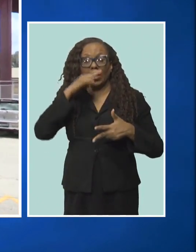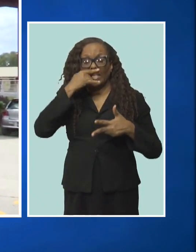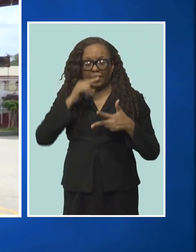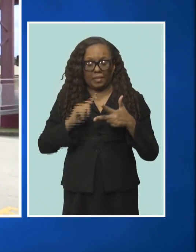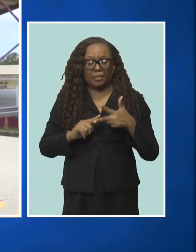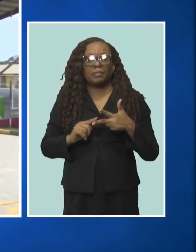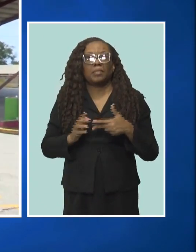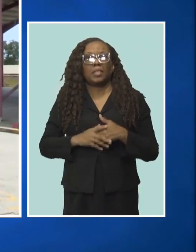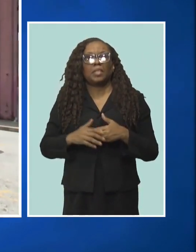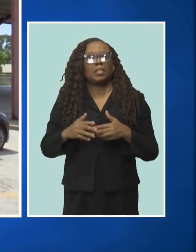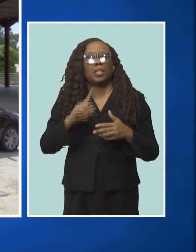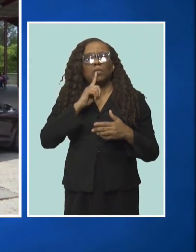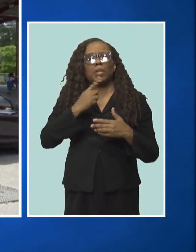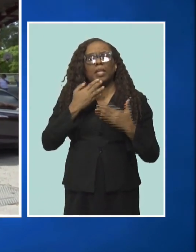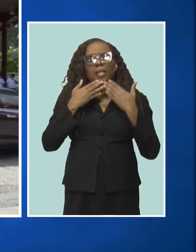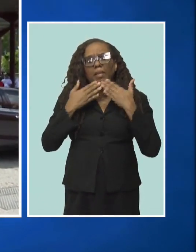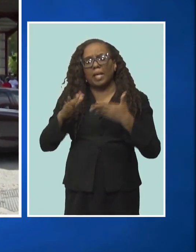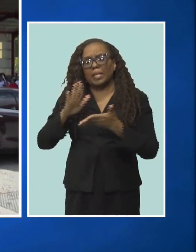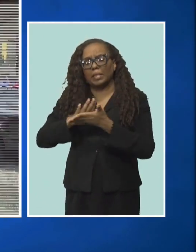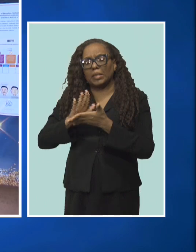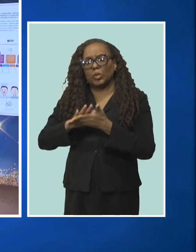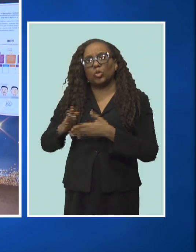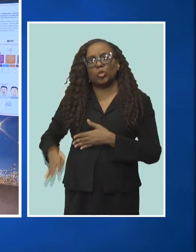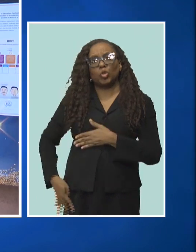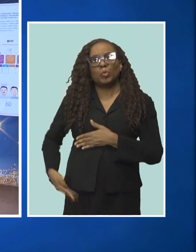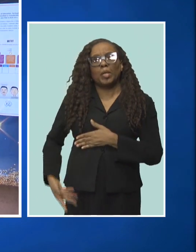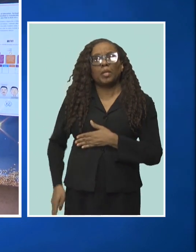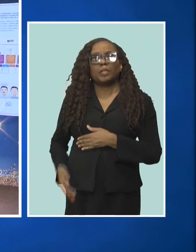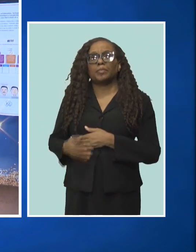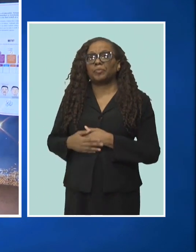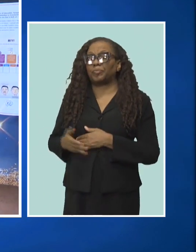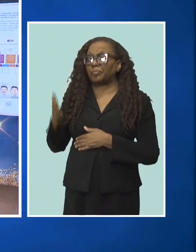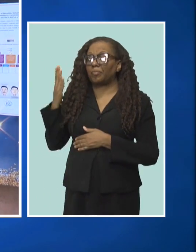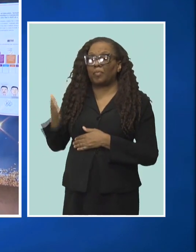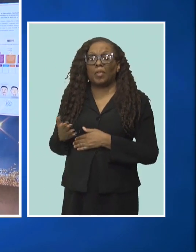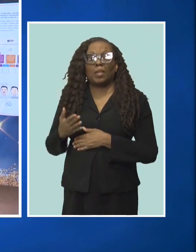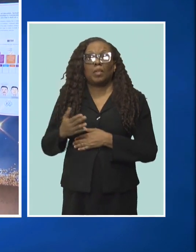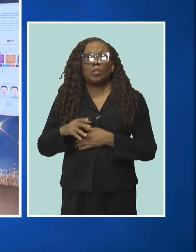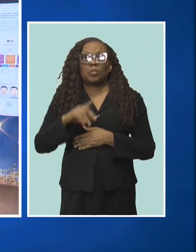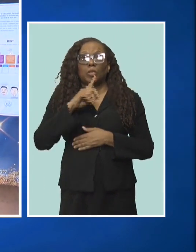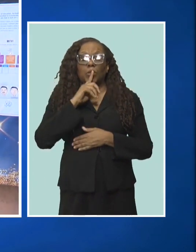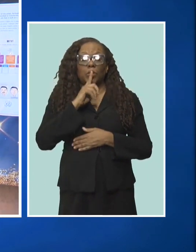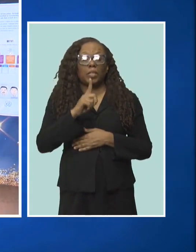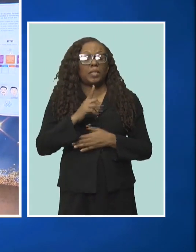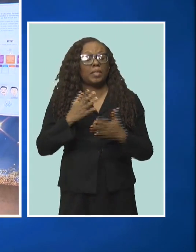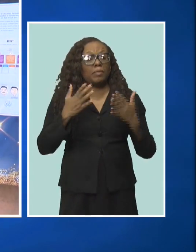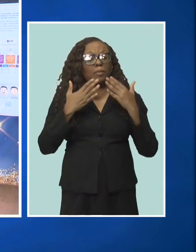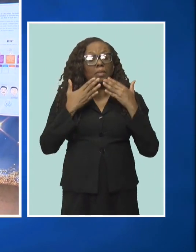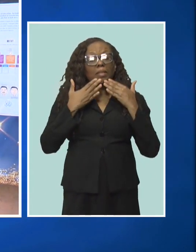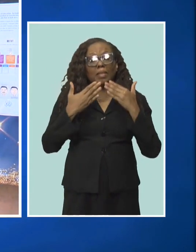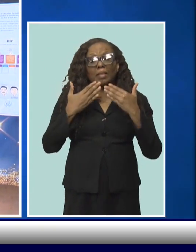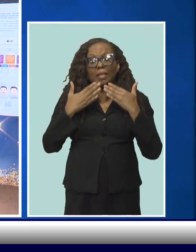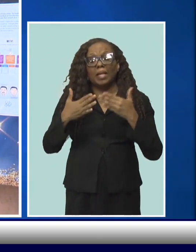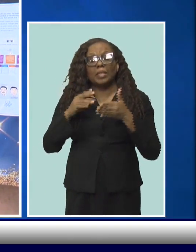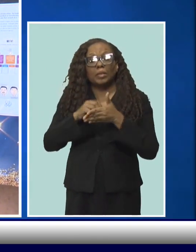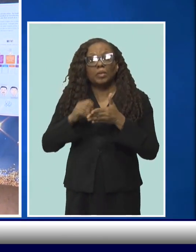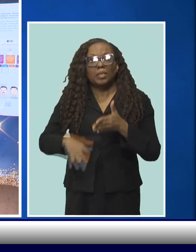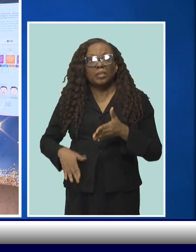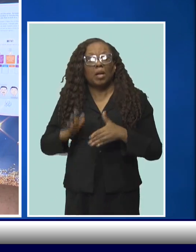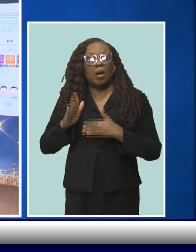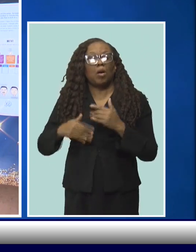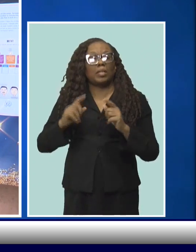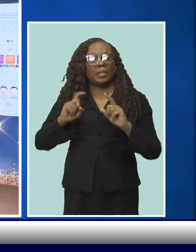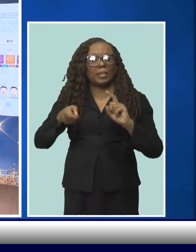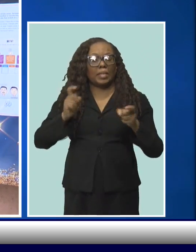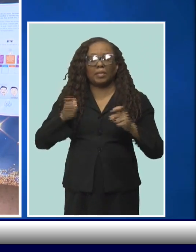generosity. We're so grateful that we were chosen. The gifts that we were given, I can assure you, is